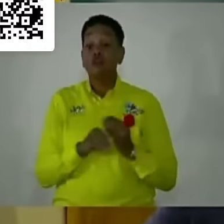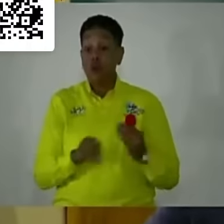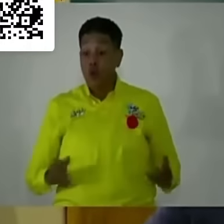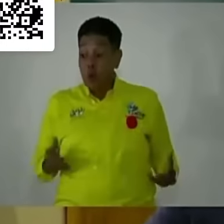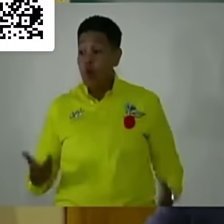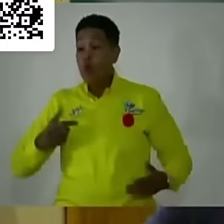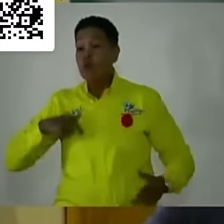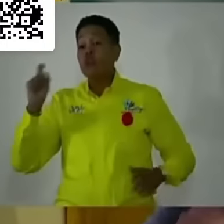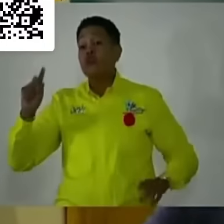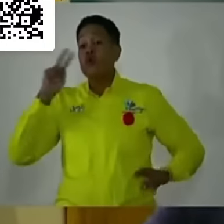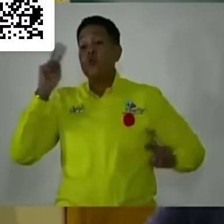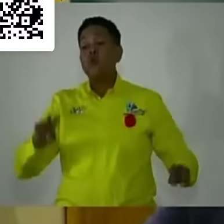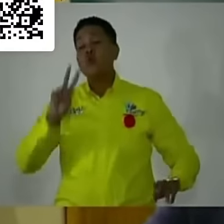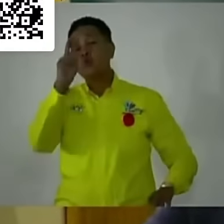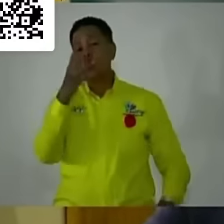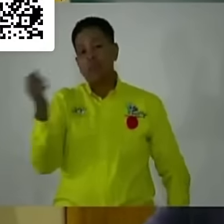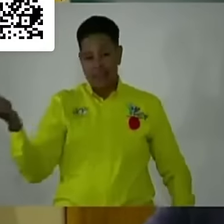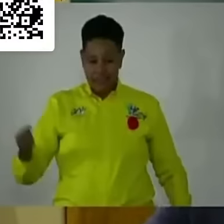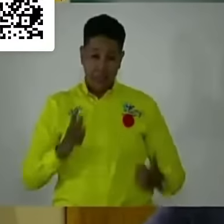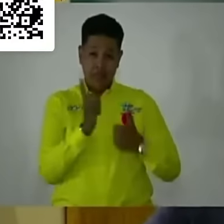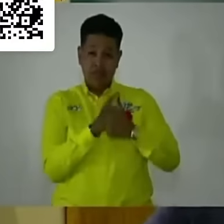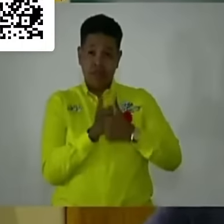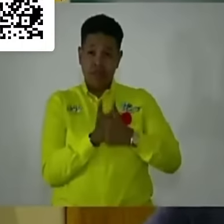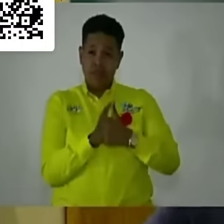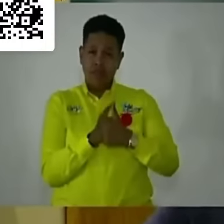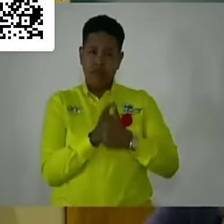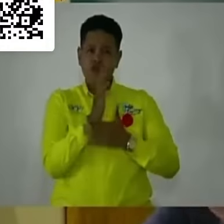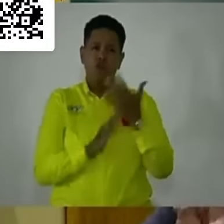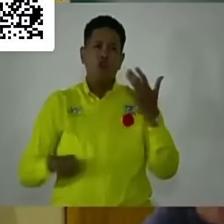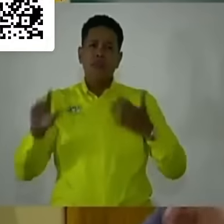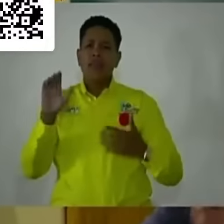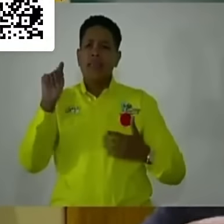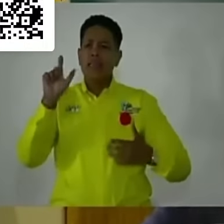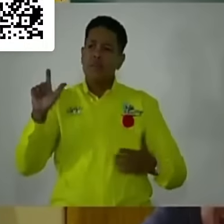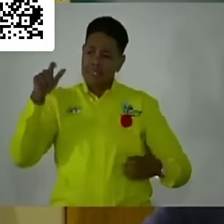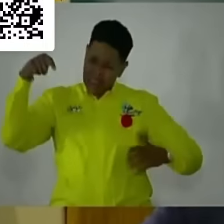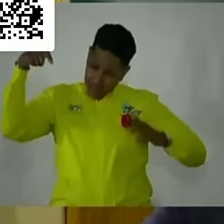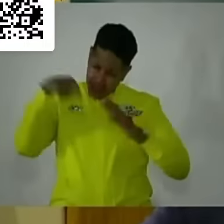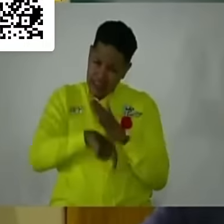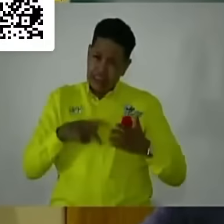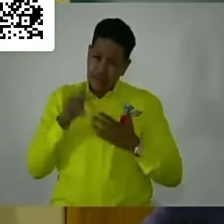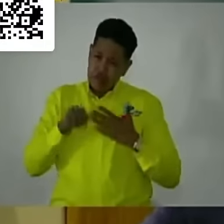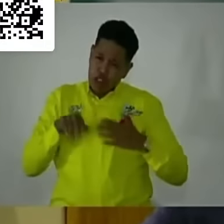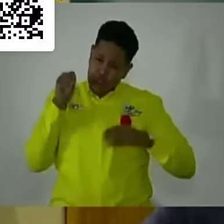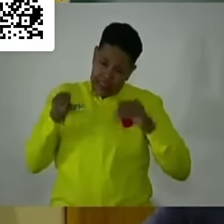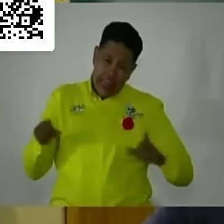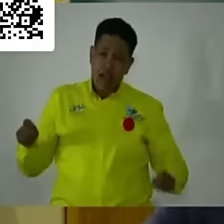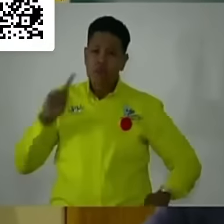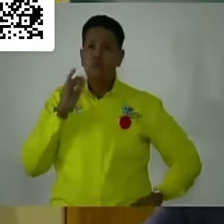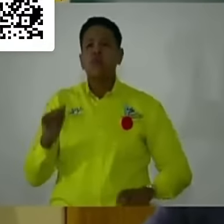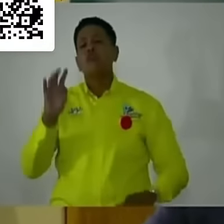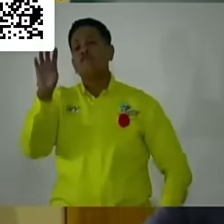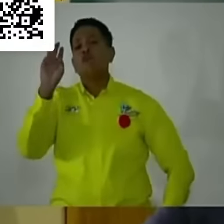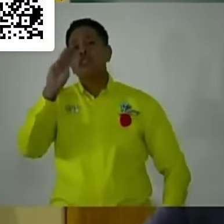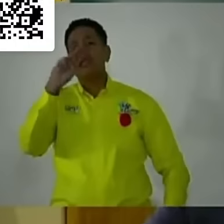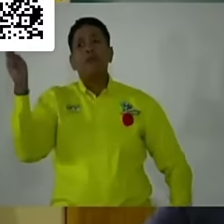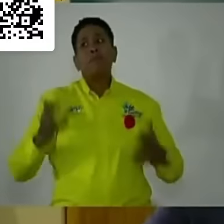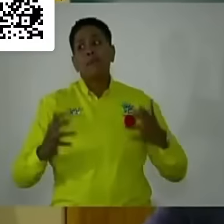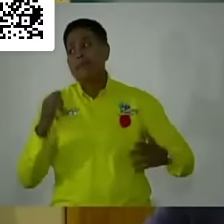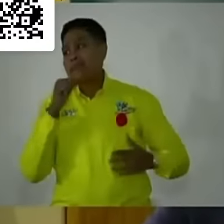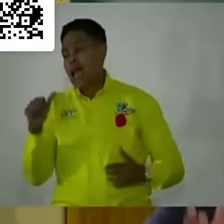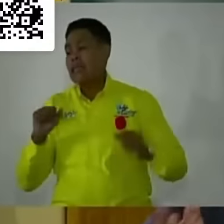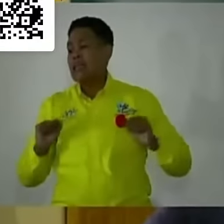we should look at two things. One, some of these capital intensive projects, which this 400 million may not